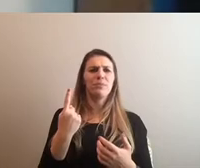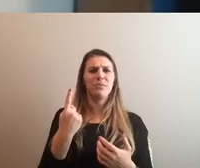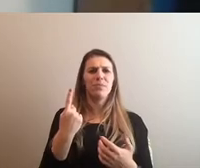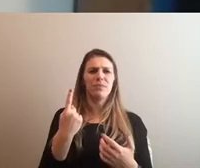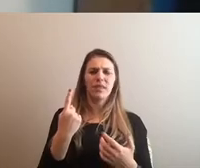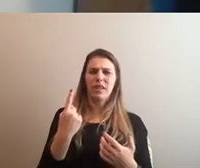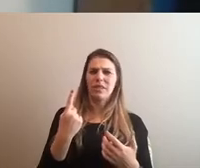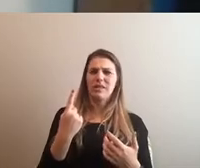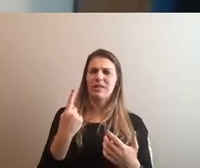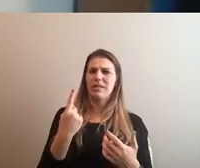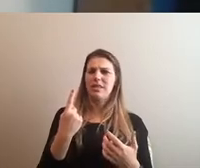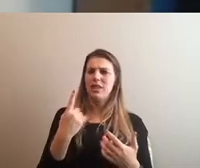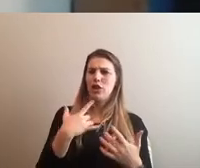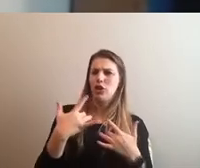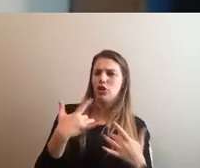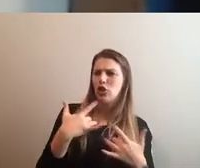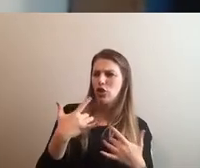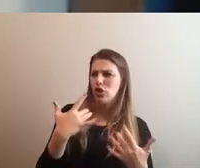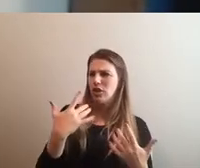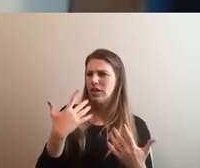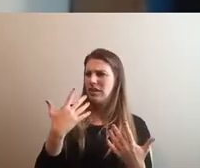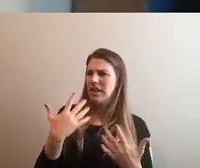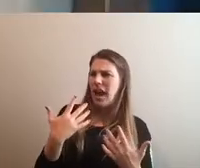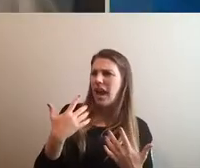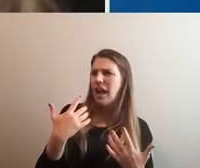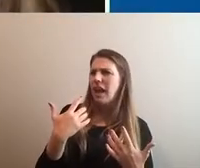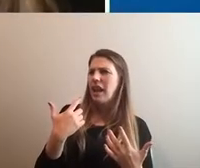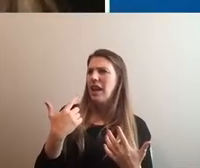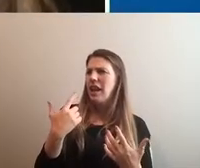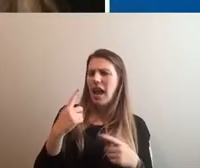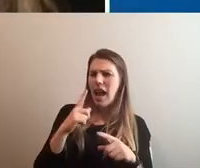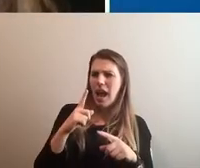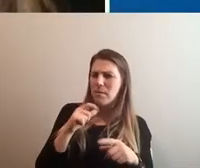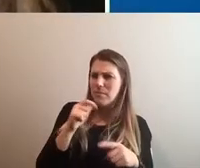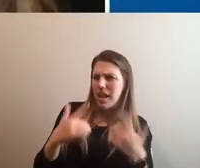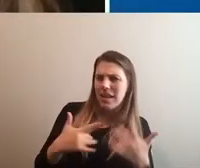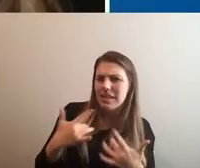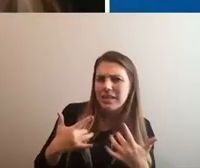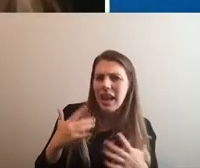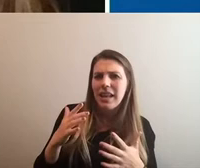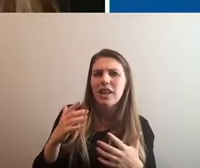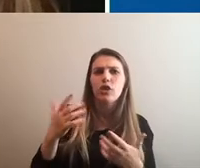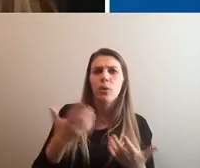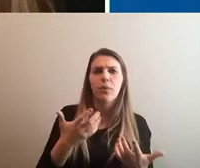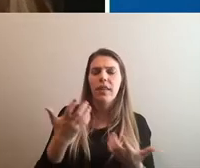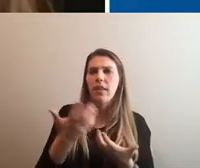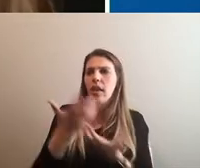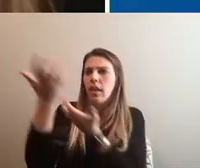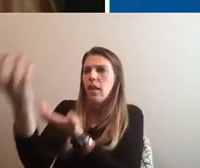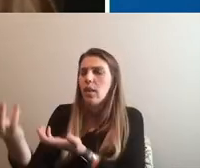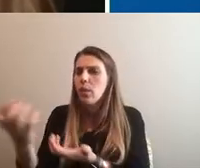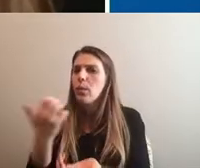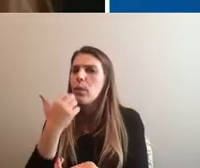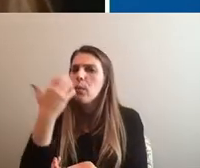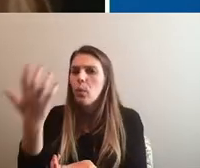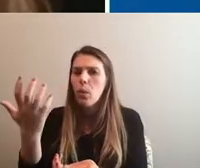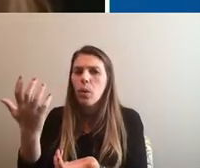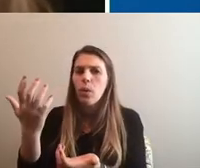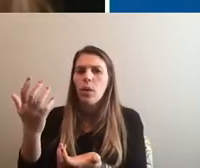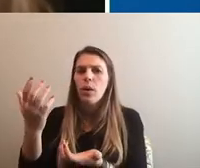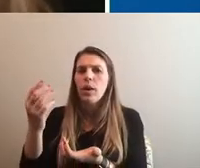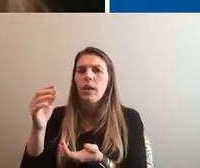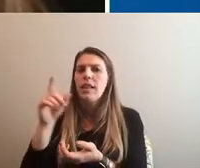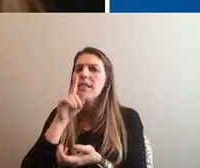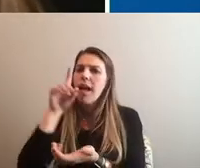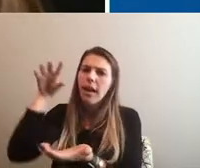concern and sadness that I wasn't able to sort of celebrate. And then they took her away and warmed her up a bit and gave her some extra light.